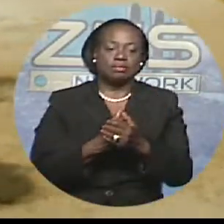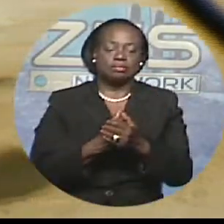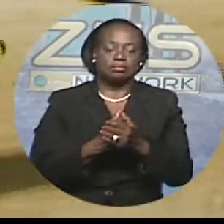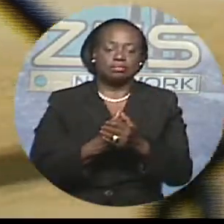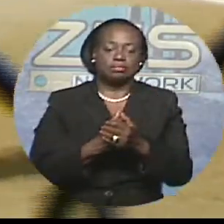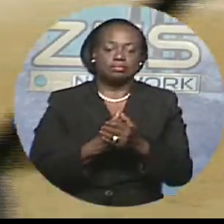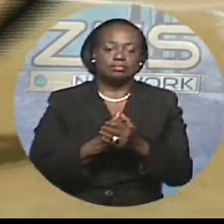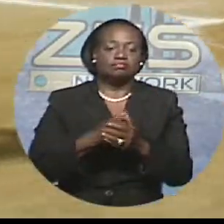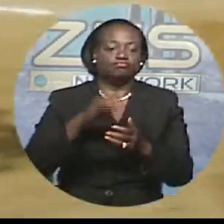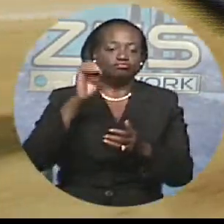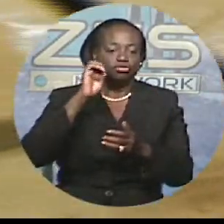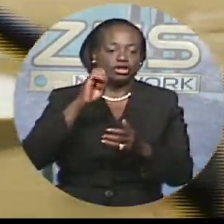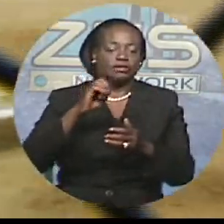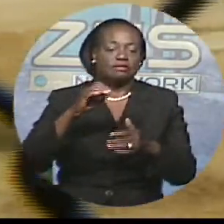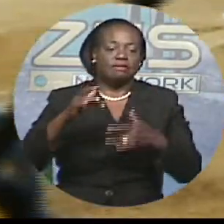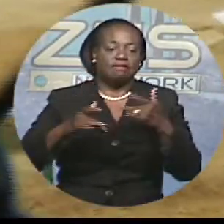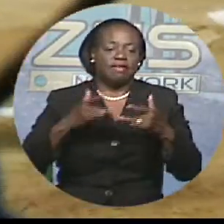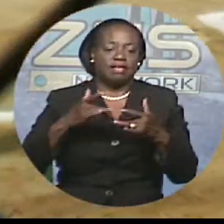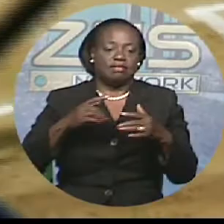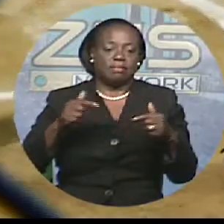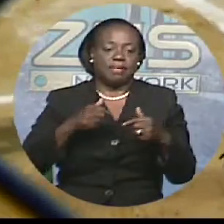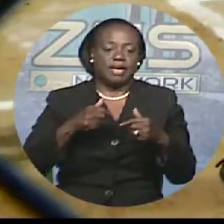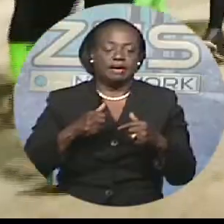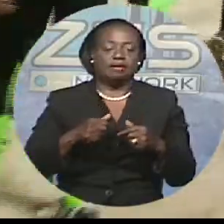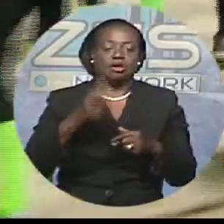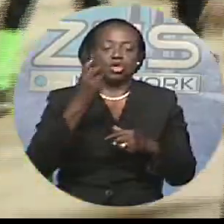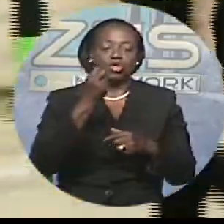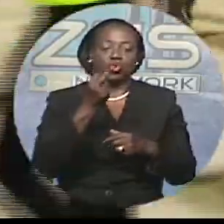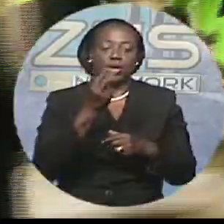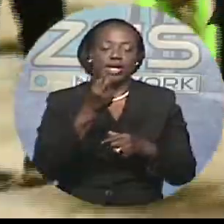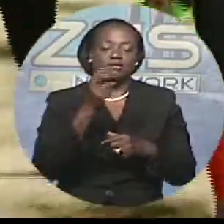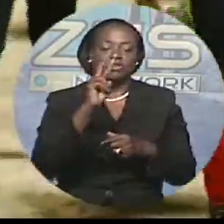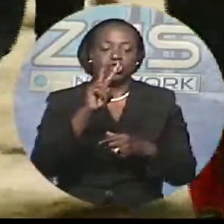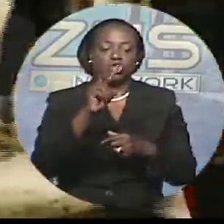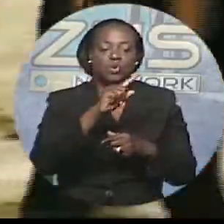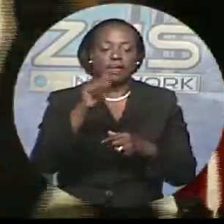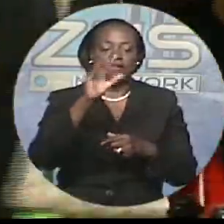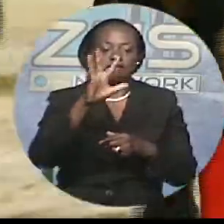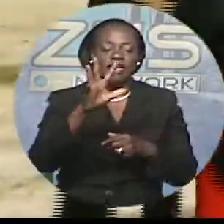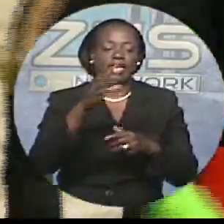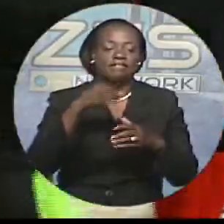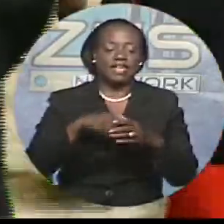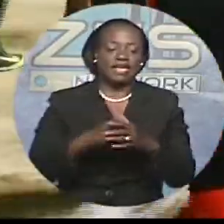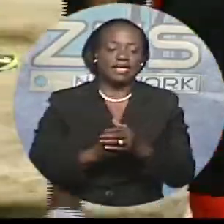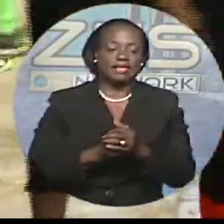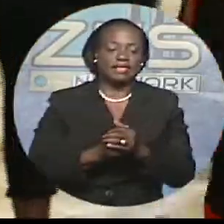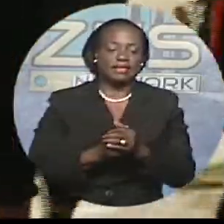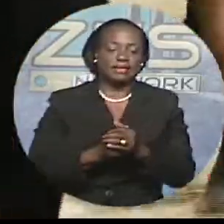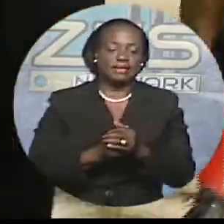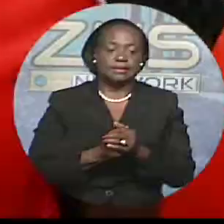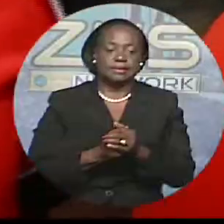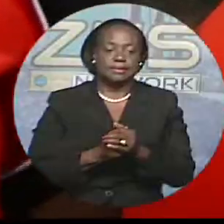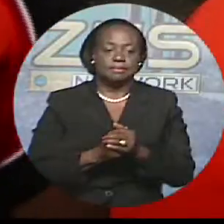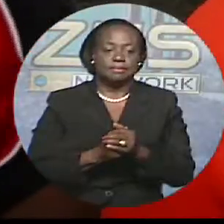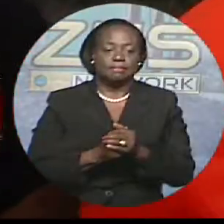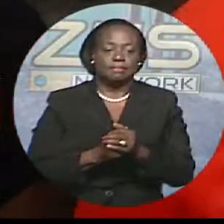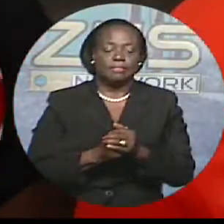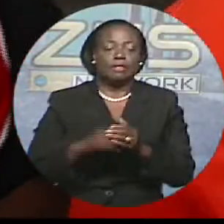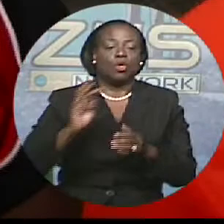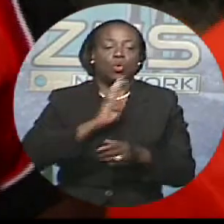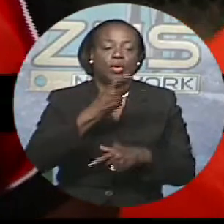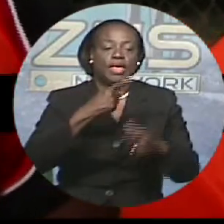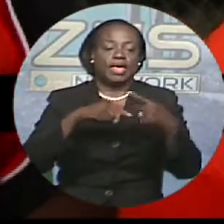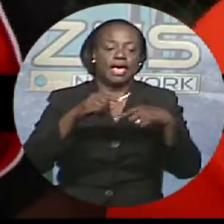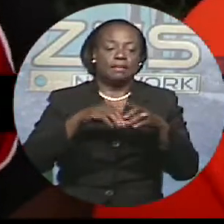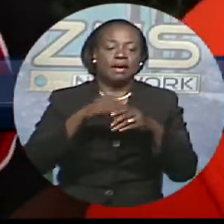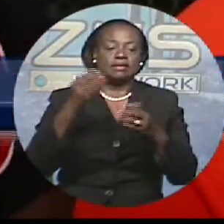felt the pain, losing 12-2 in 5 innings. Juanette Lewis and Coach George Knowles liking the start. We came out here to prove